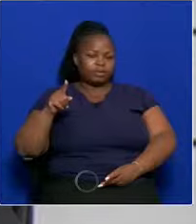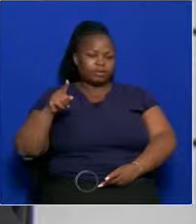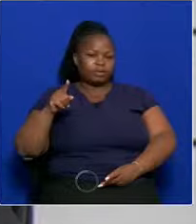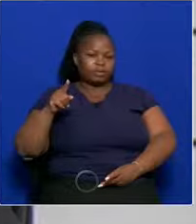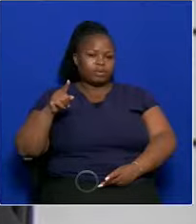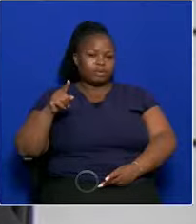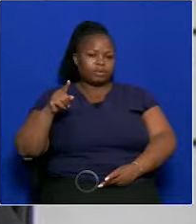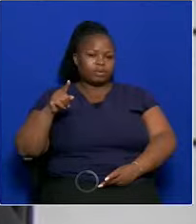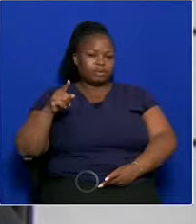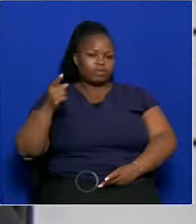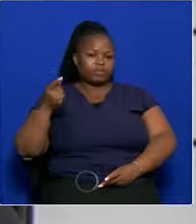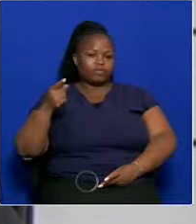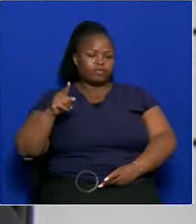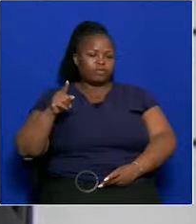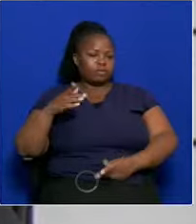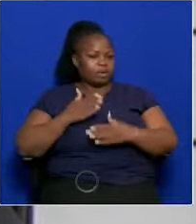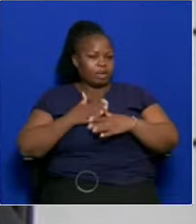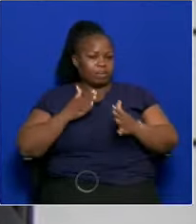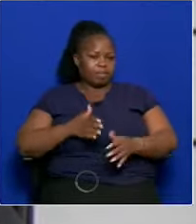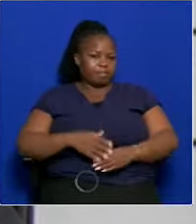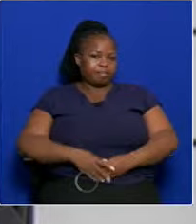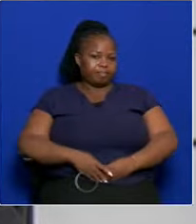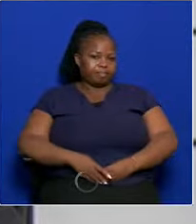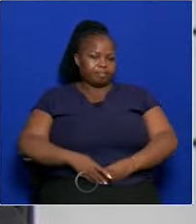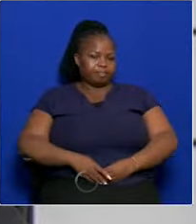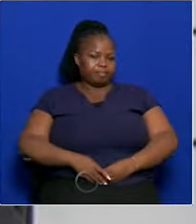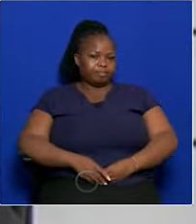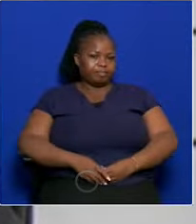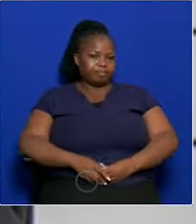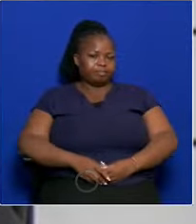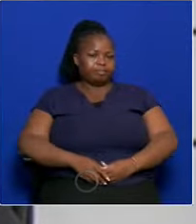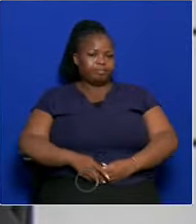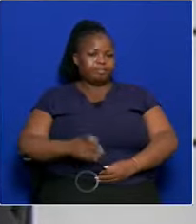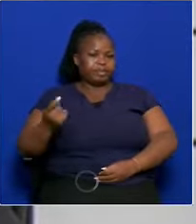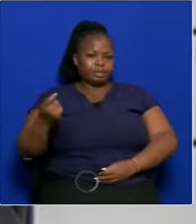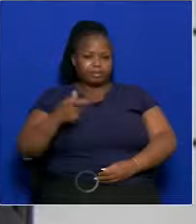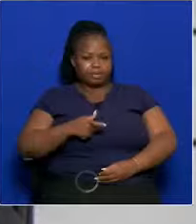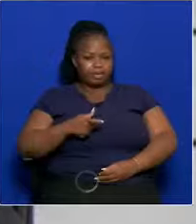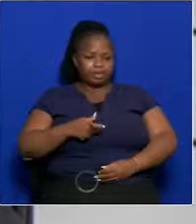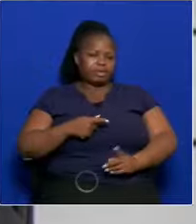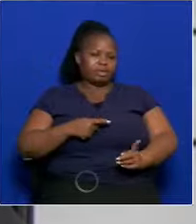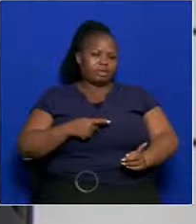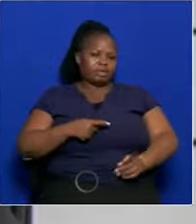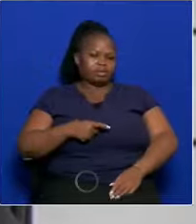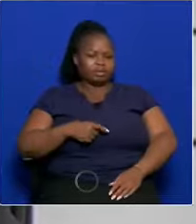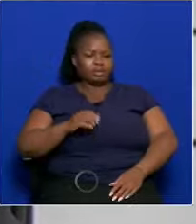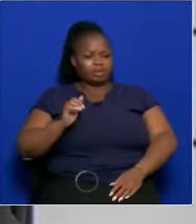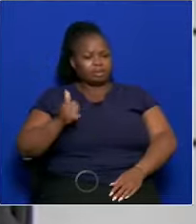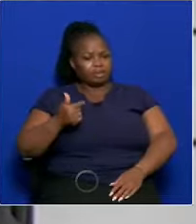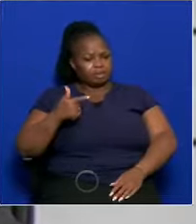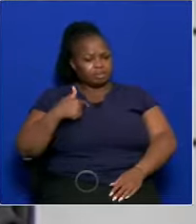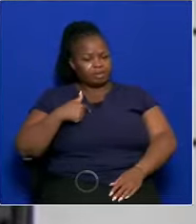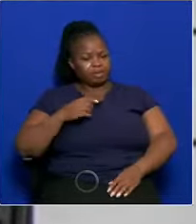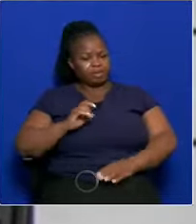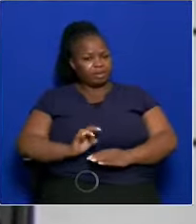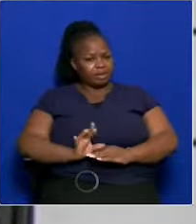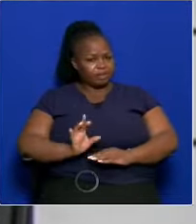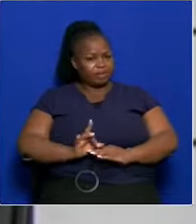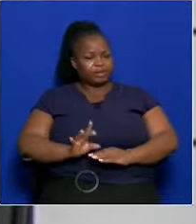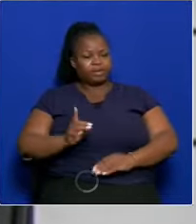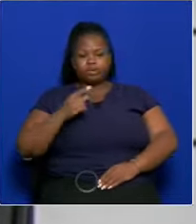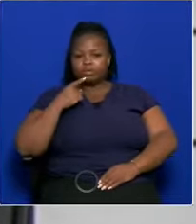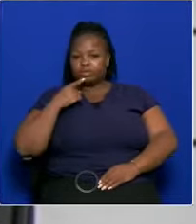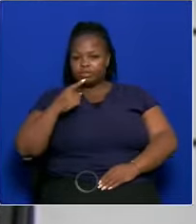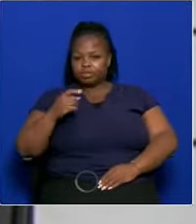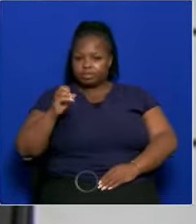for labor, which was paid to him. So I then advised to say, no, if you give this person the